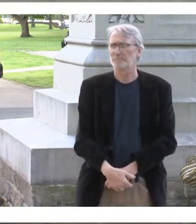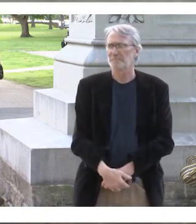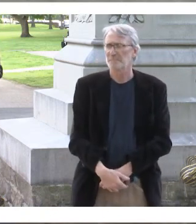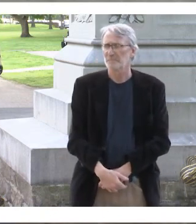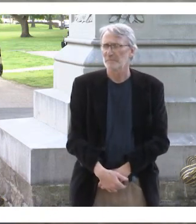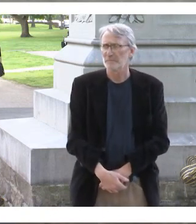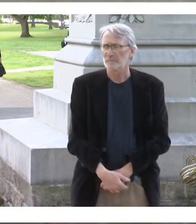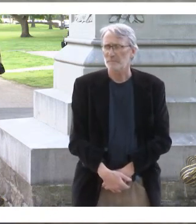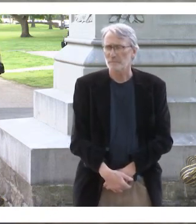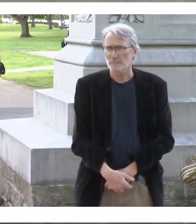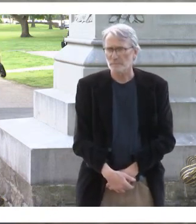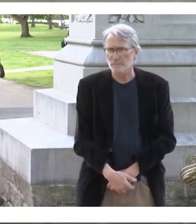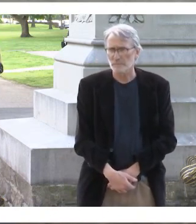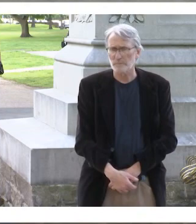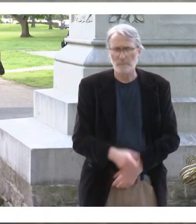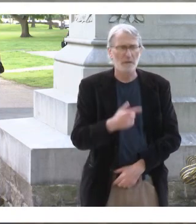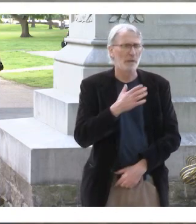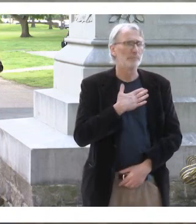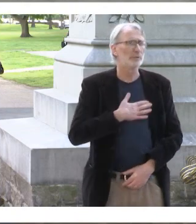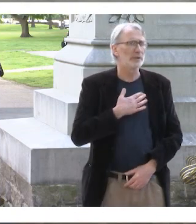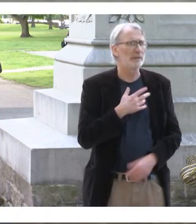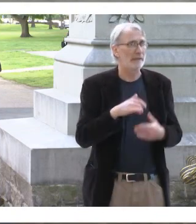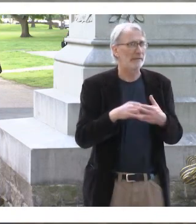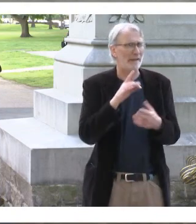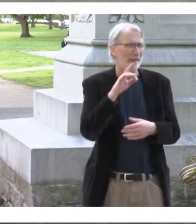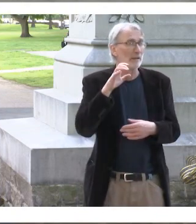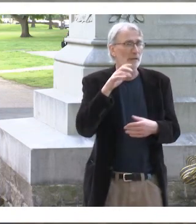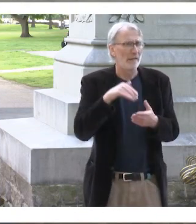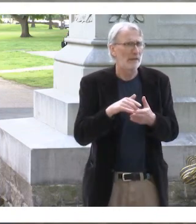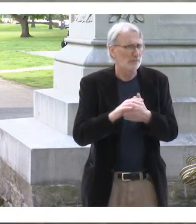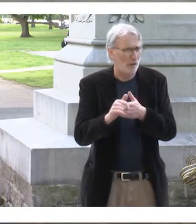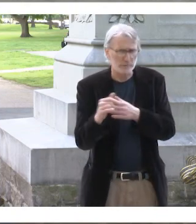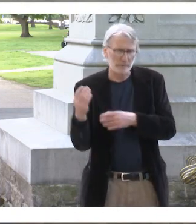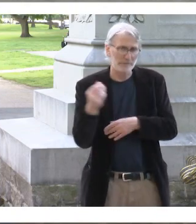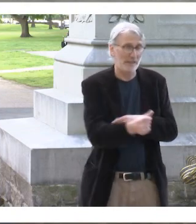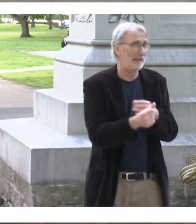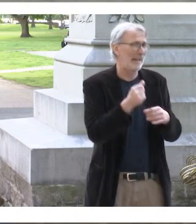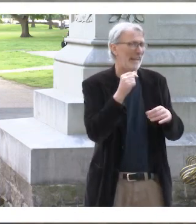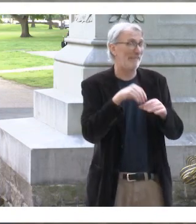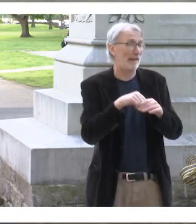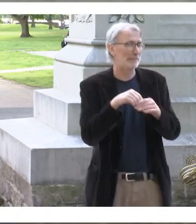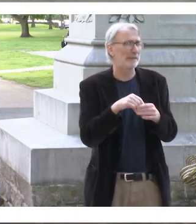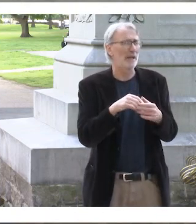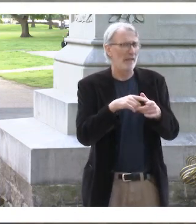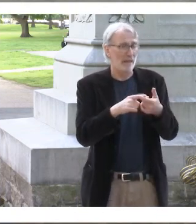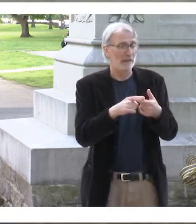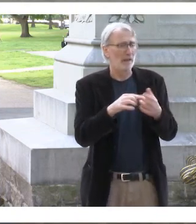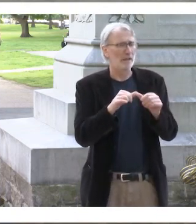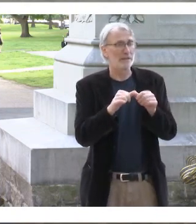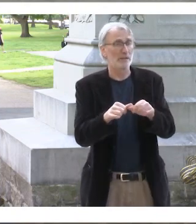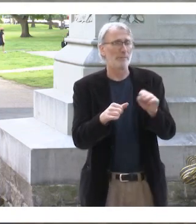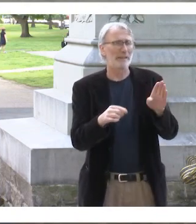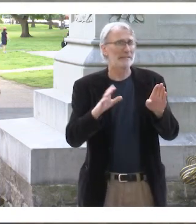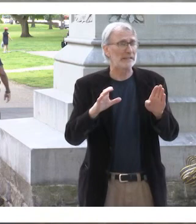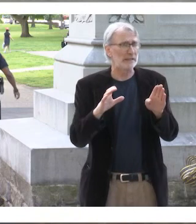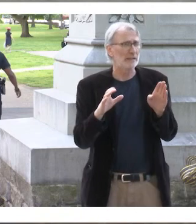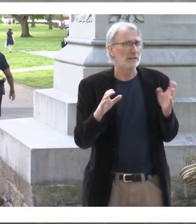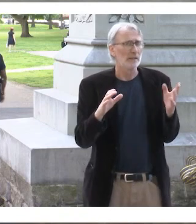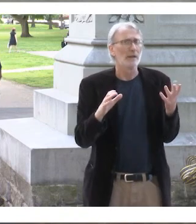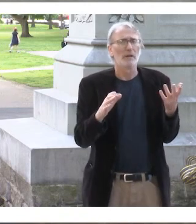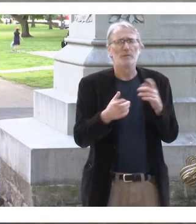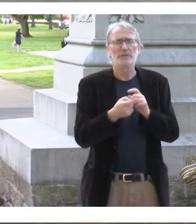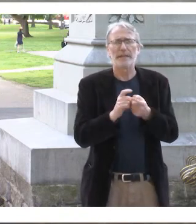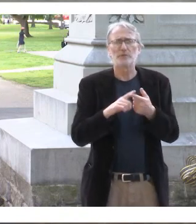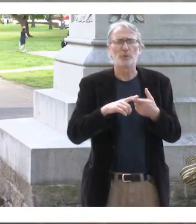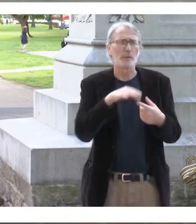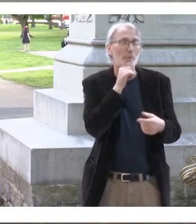And I appreciate that initial investment to get here so we can be in this segment of the park. And then it continued. That public-private partnership got turned